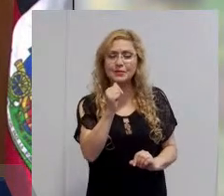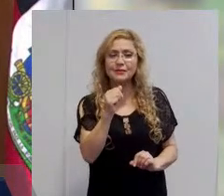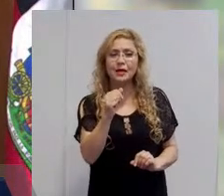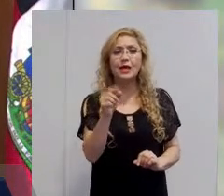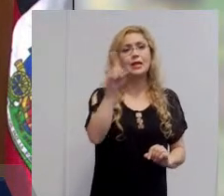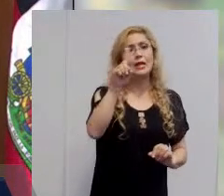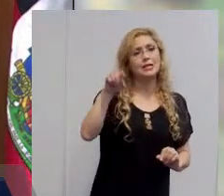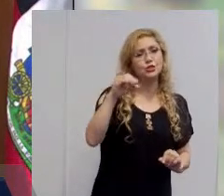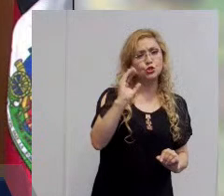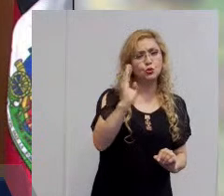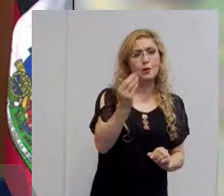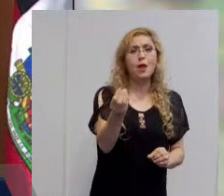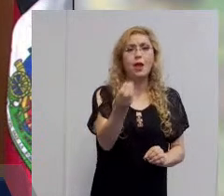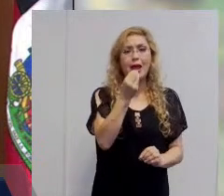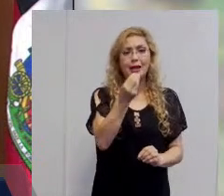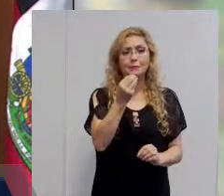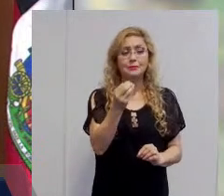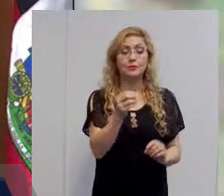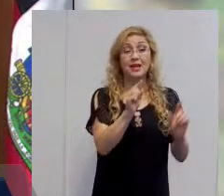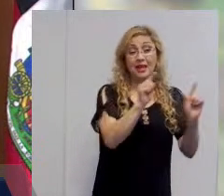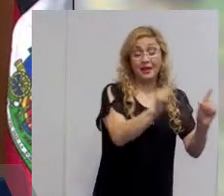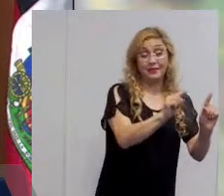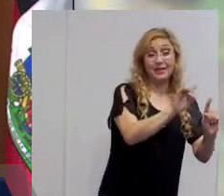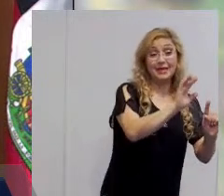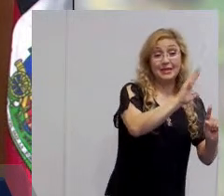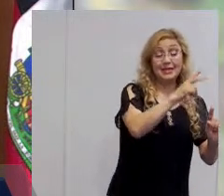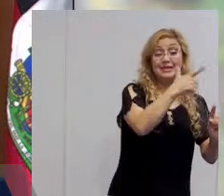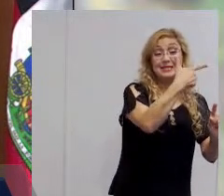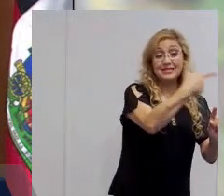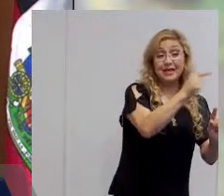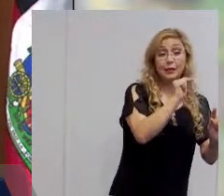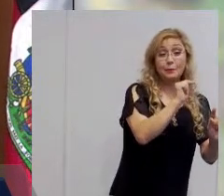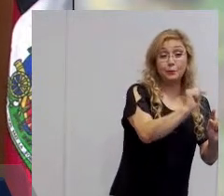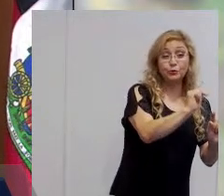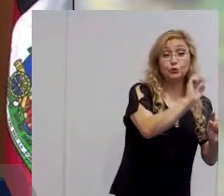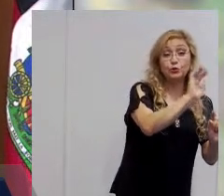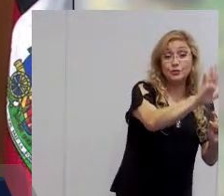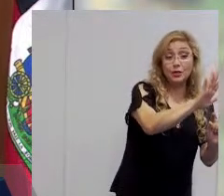1.7% drop in poverty and hunger from 7.5 to